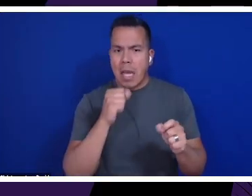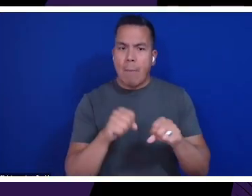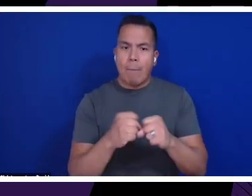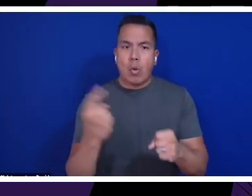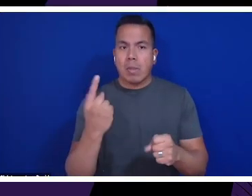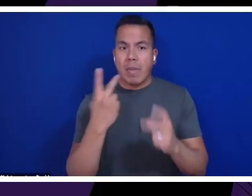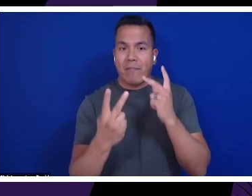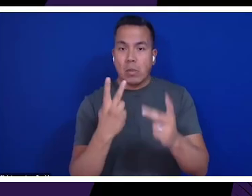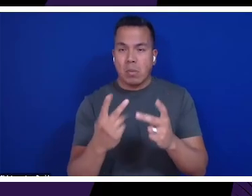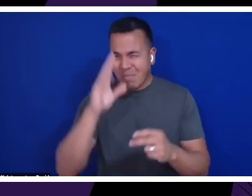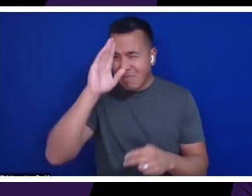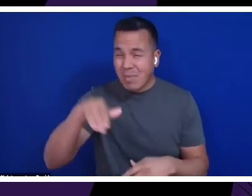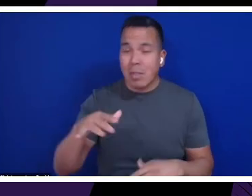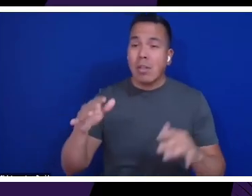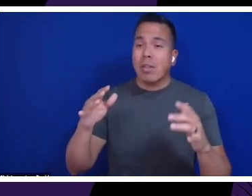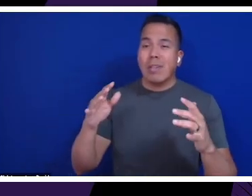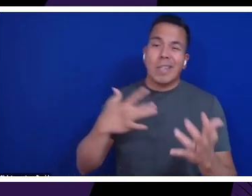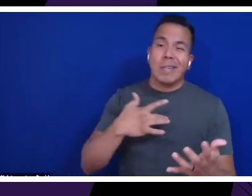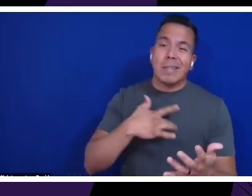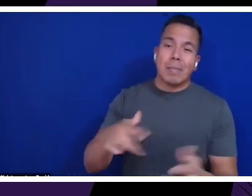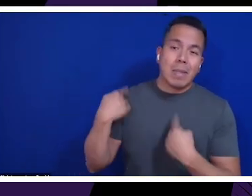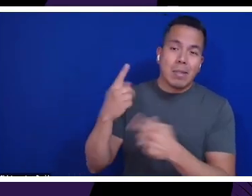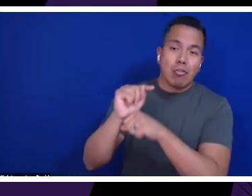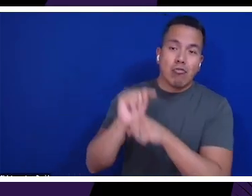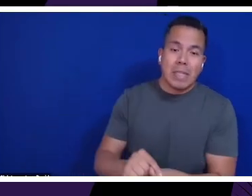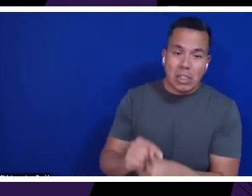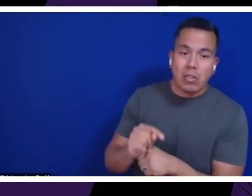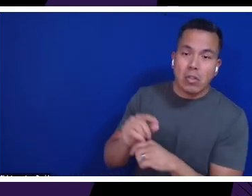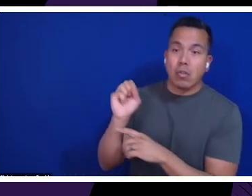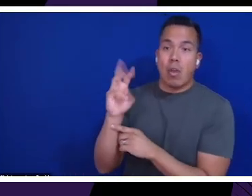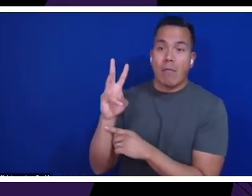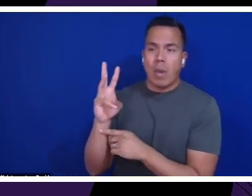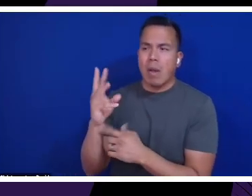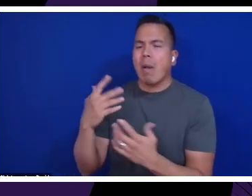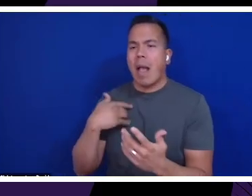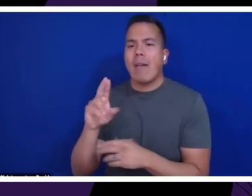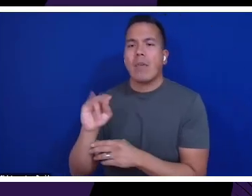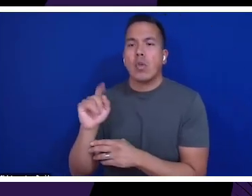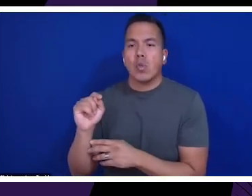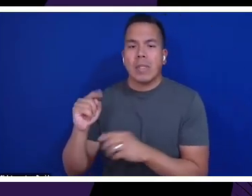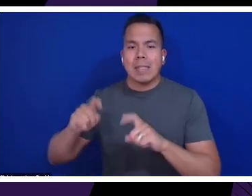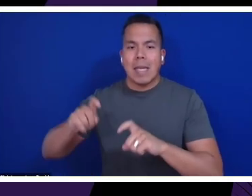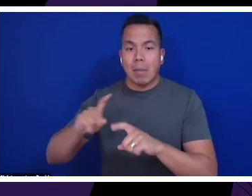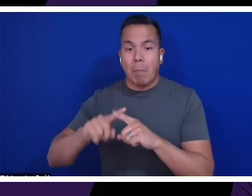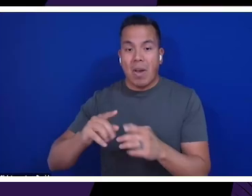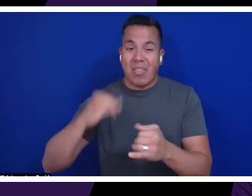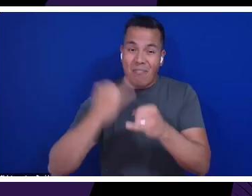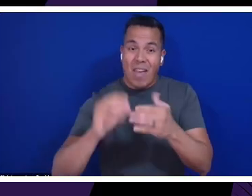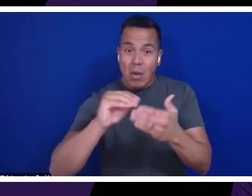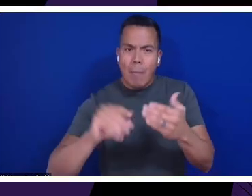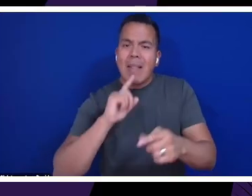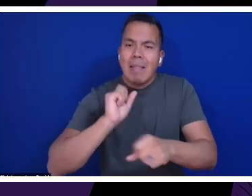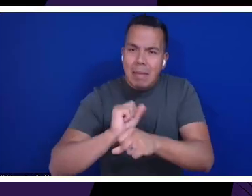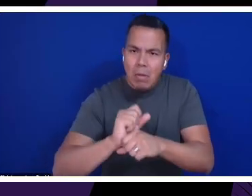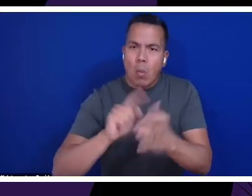traditional software, we write unit tests. But in processing, where the final output is literally what you see on the screen, the art, the